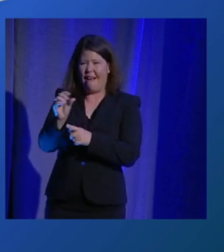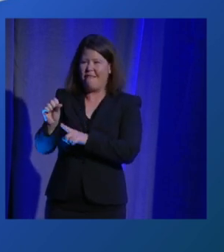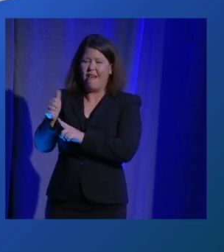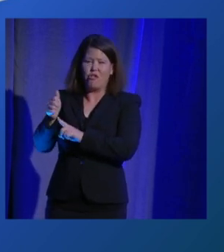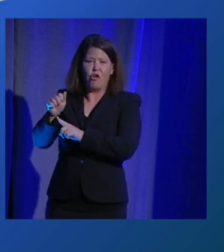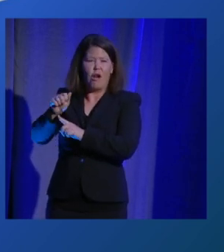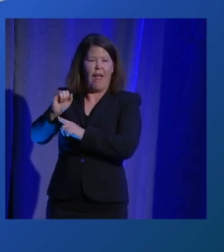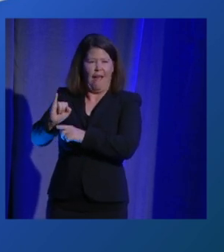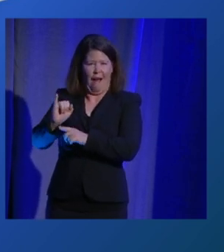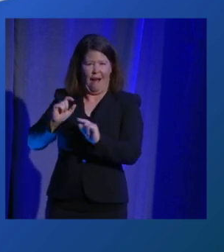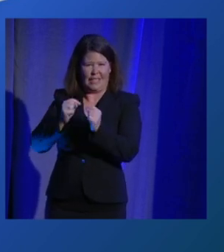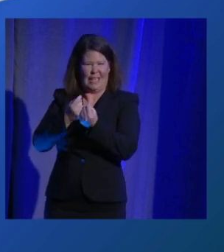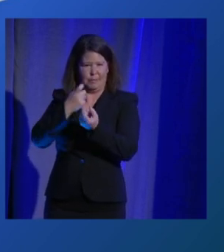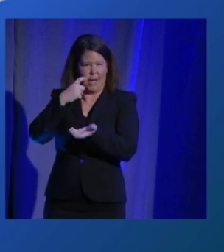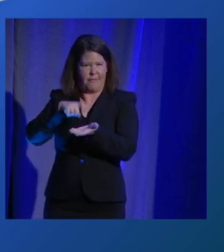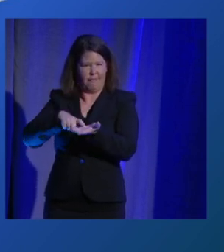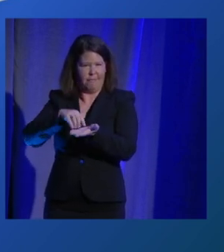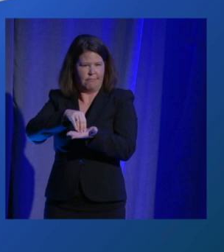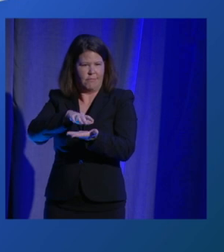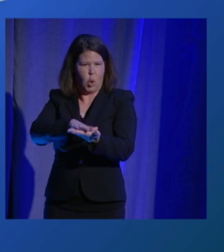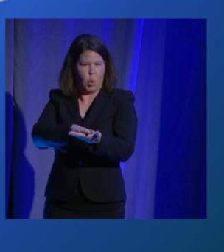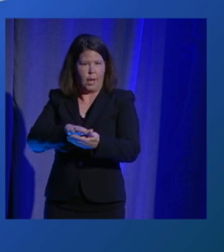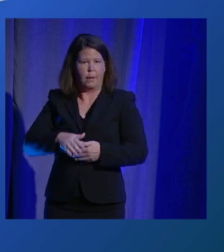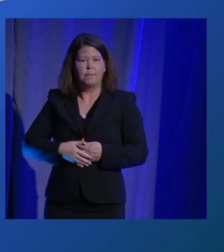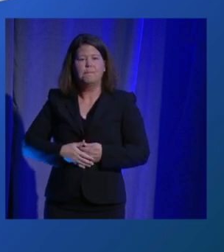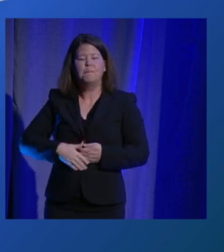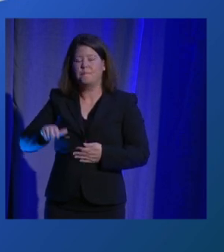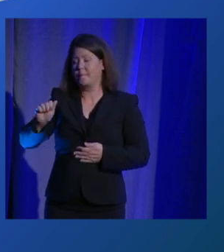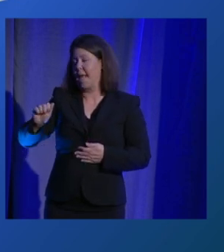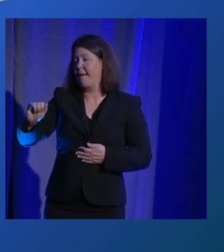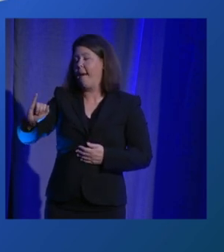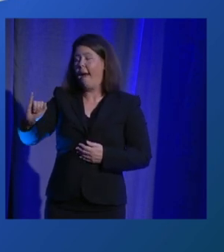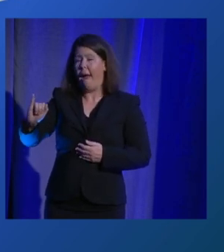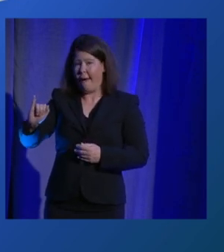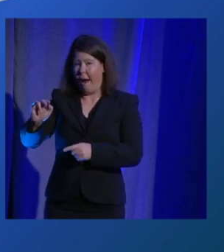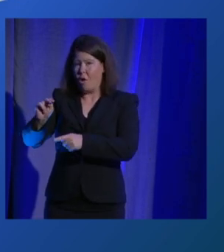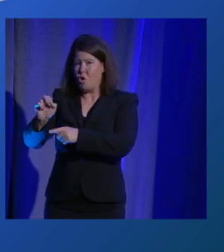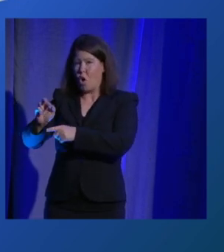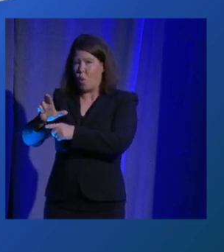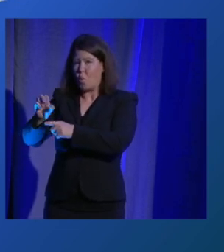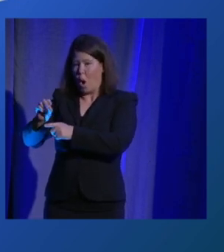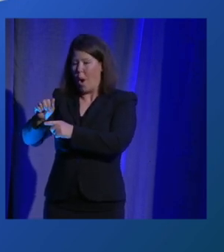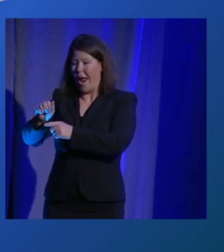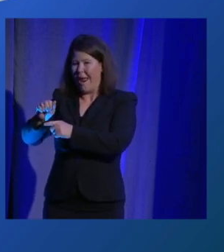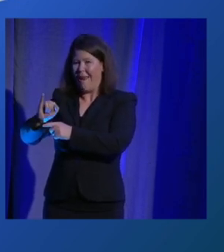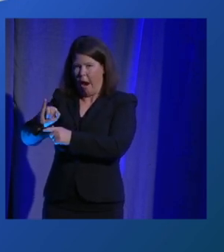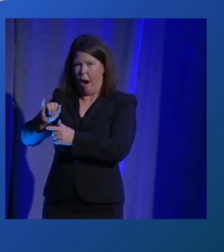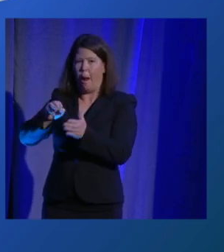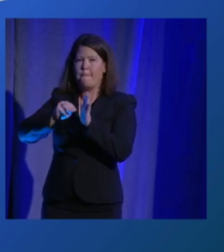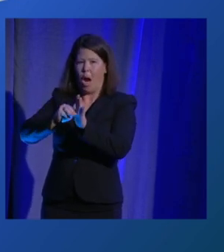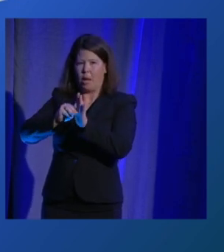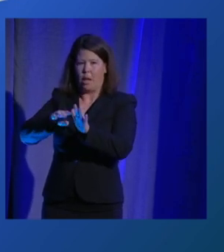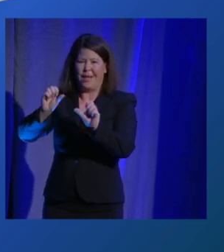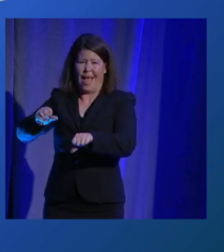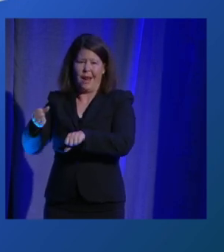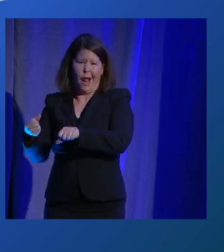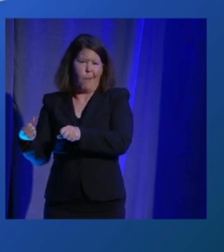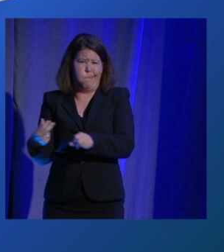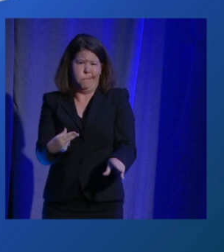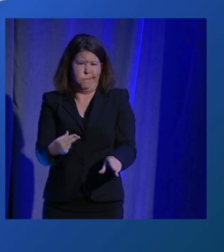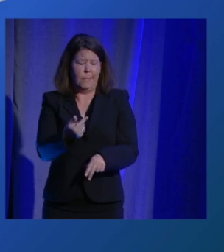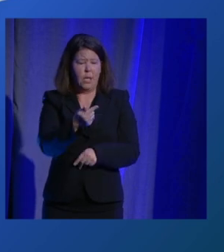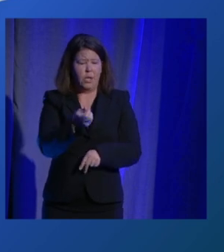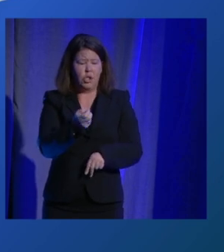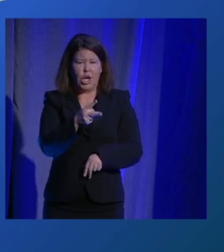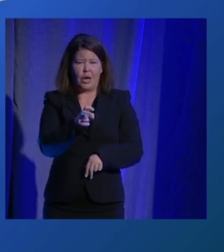this while a narrow AI model can outperform a generative AI model at a moment